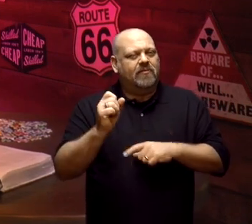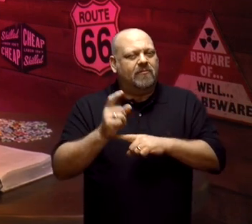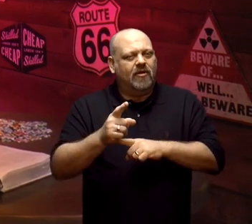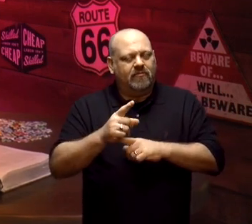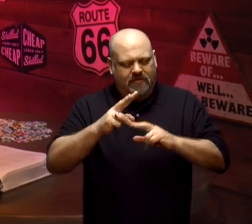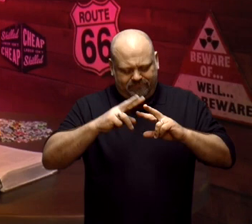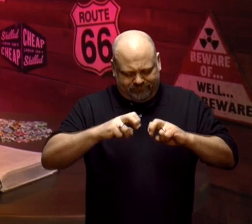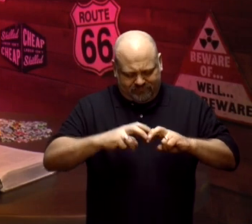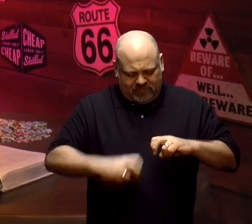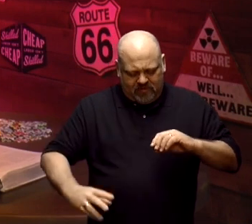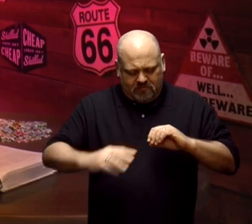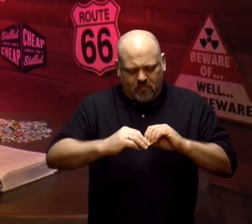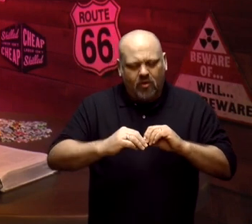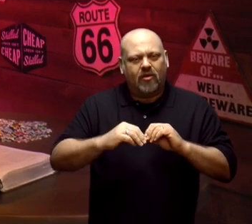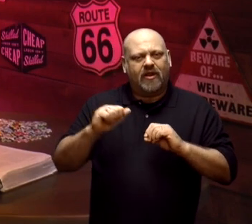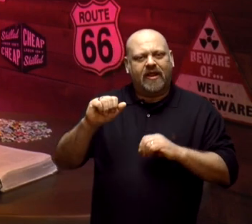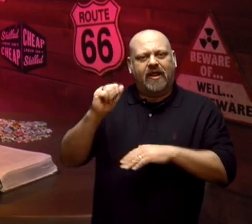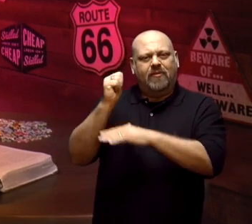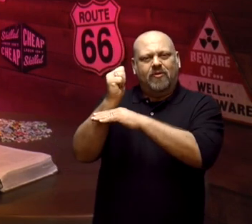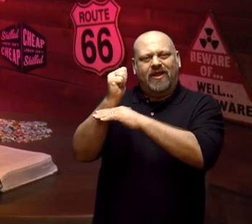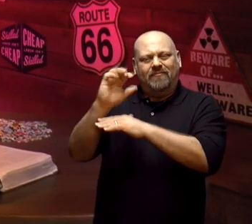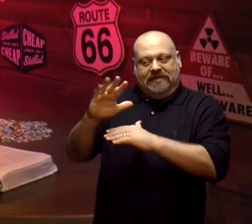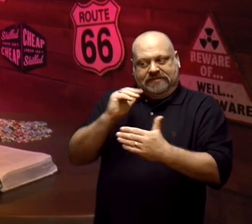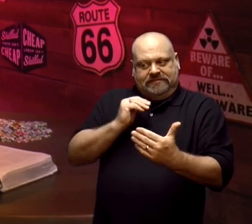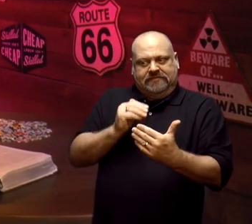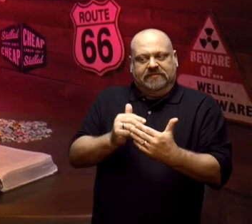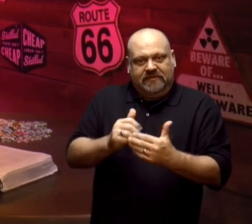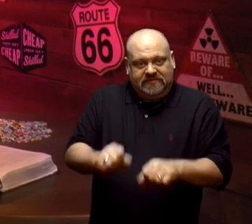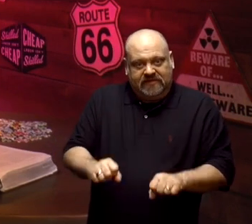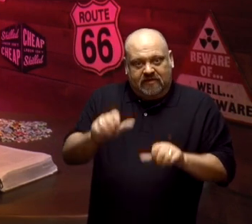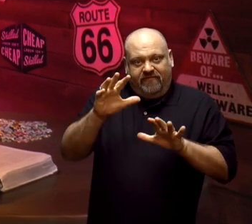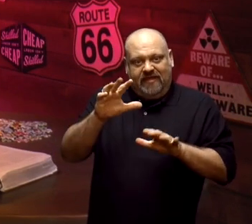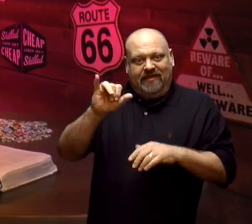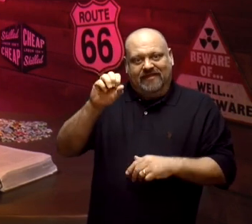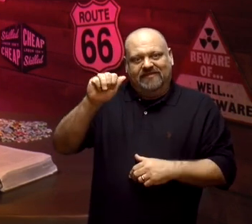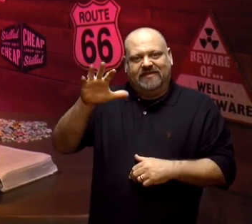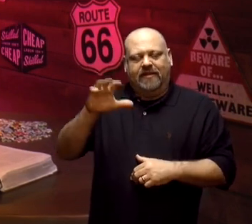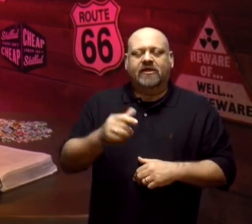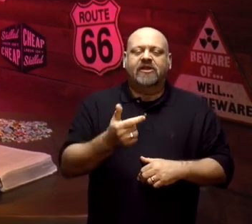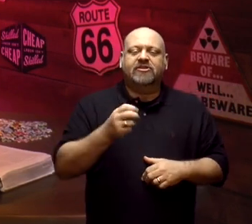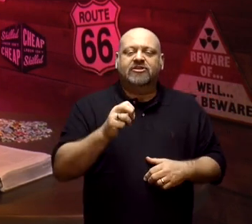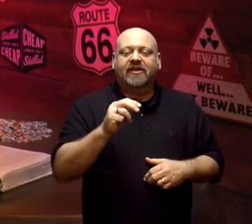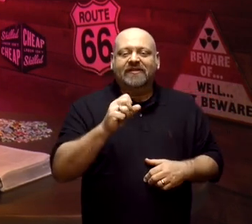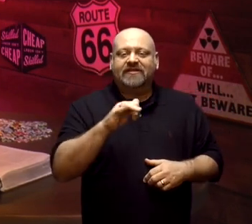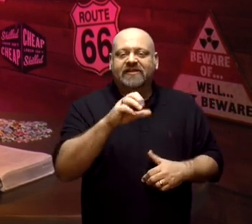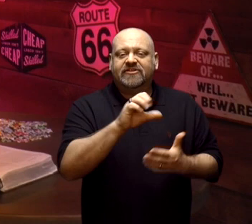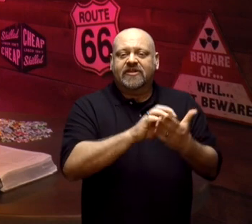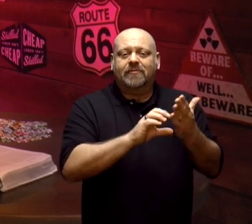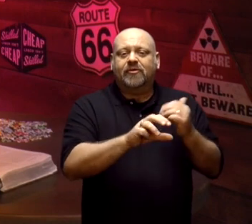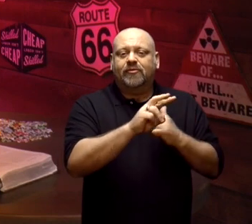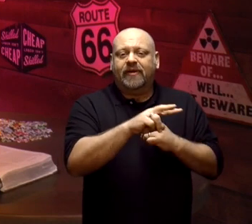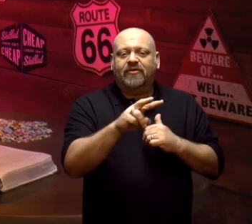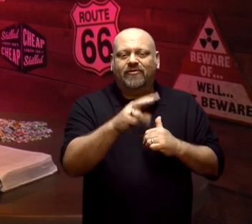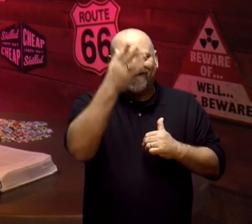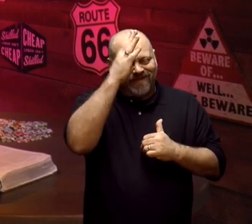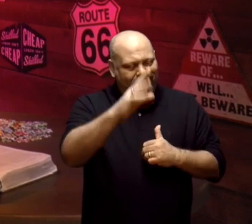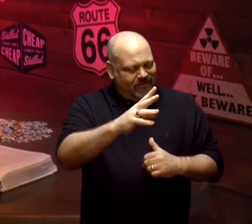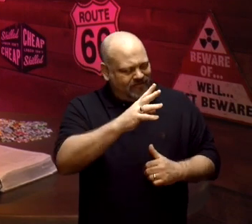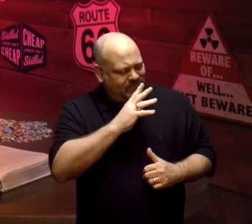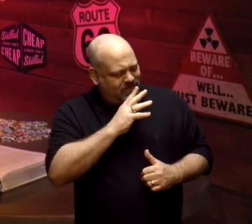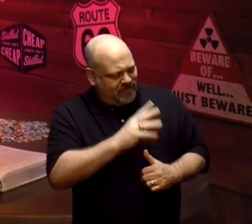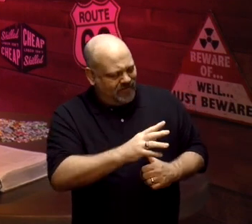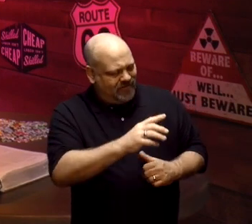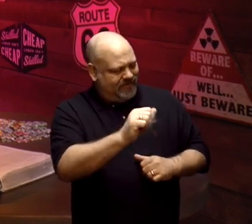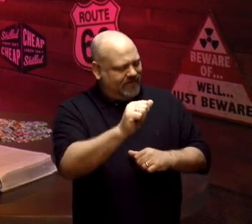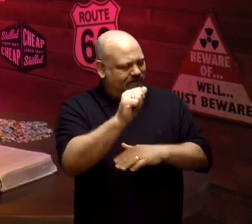look deeper into Abraham's near sacrifice of Isaac. In Genesis 22, God speaks to Abraham and commands him